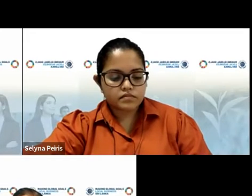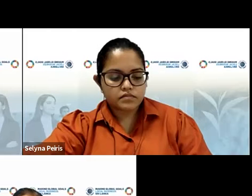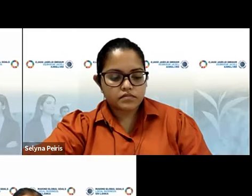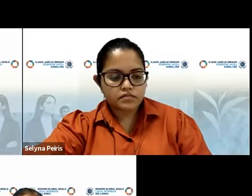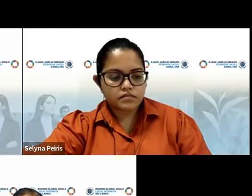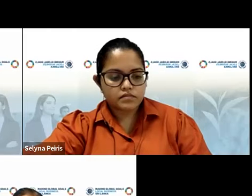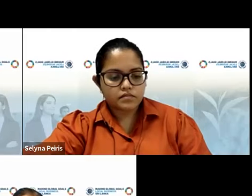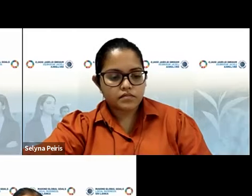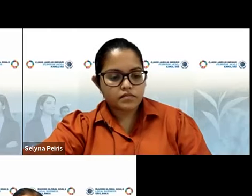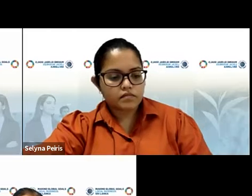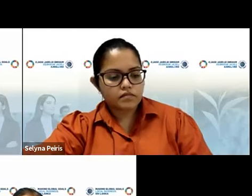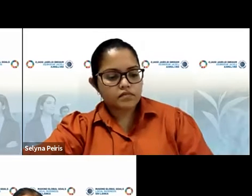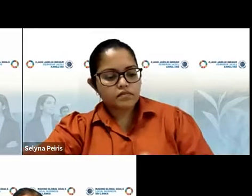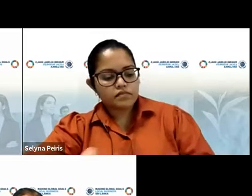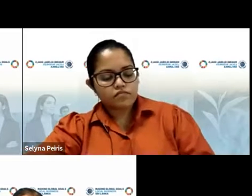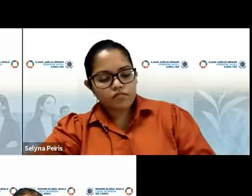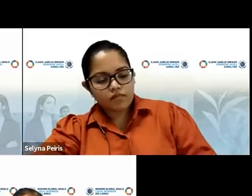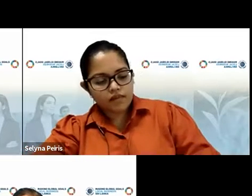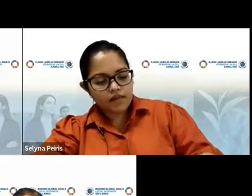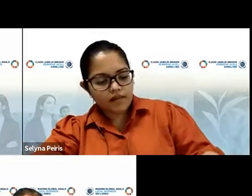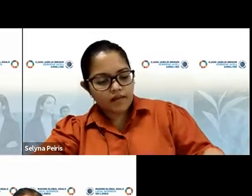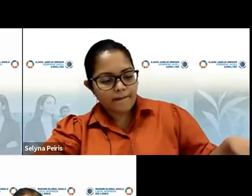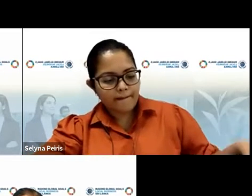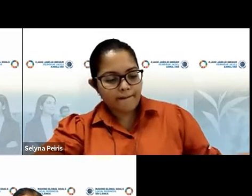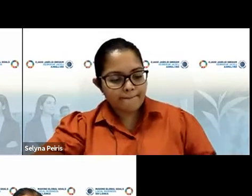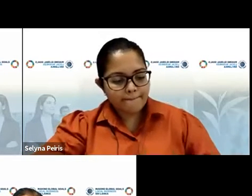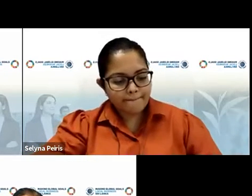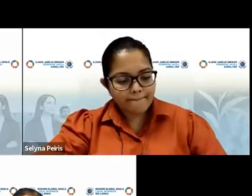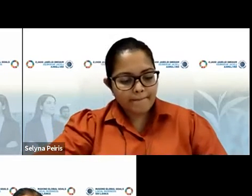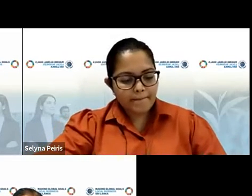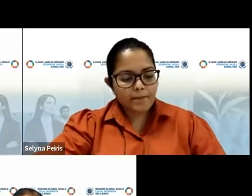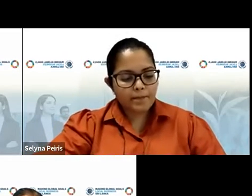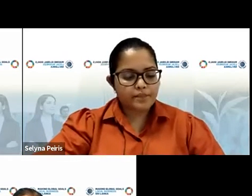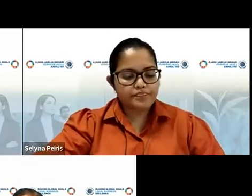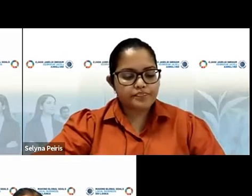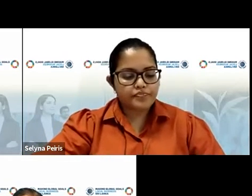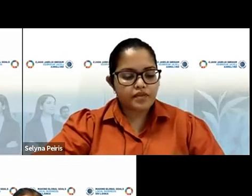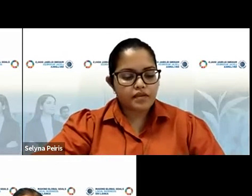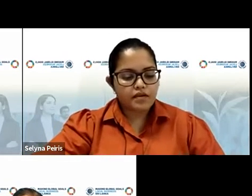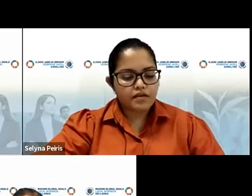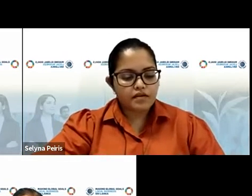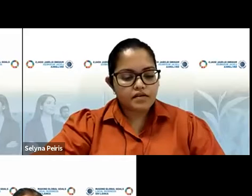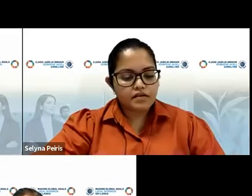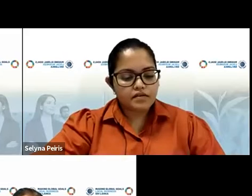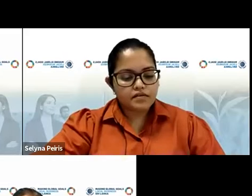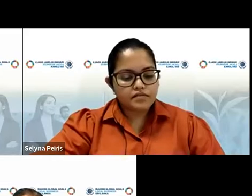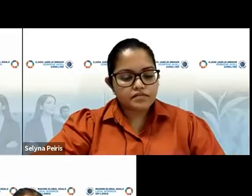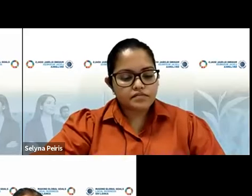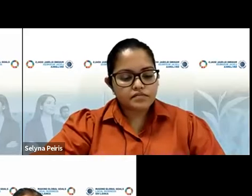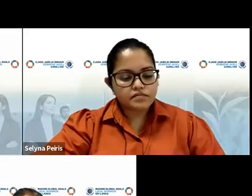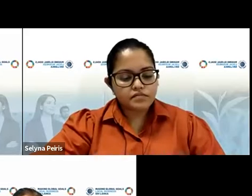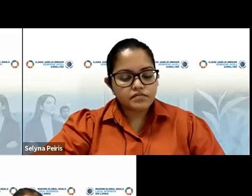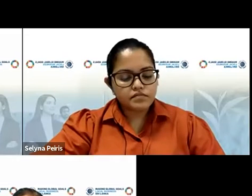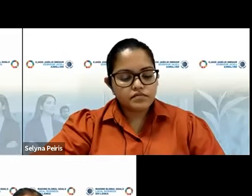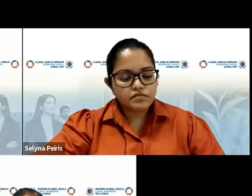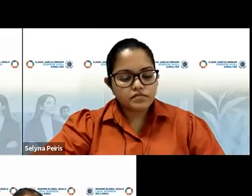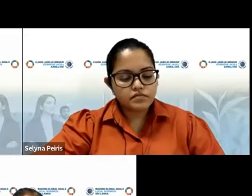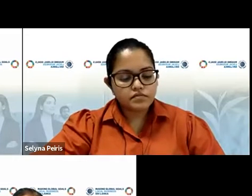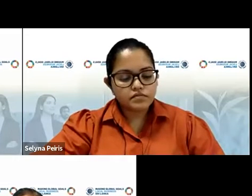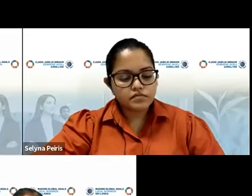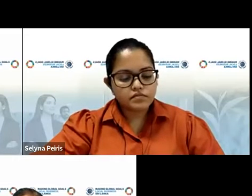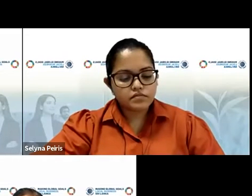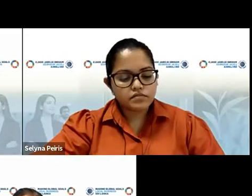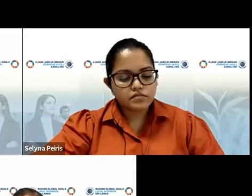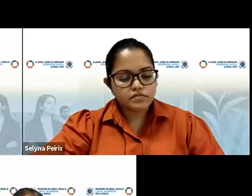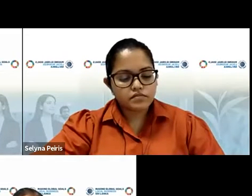organic spices, and I have the best certified spices in the country when it comes to ethical and organic and all